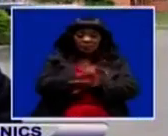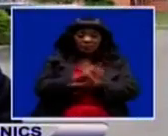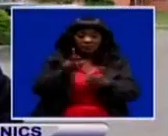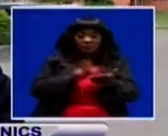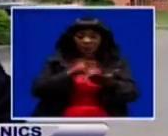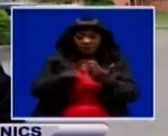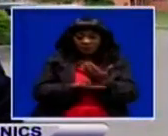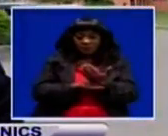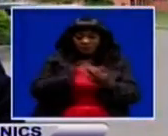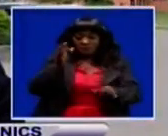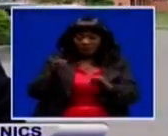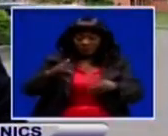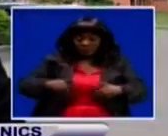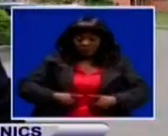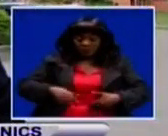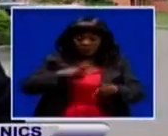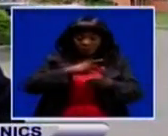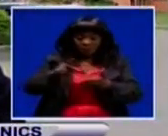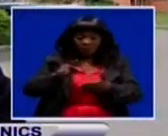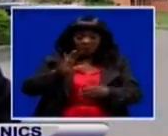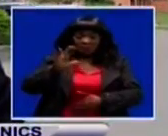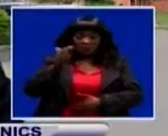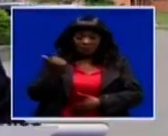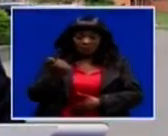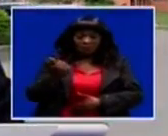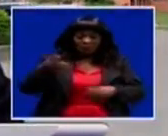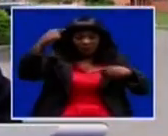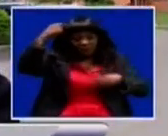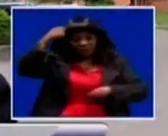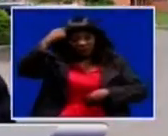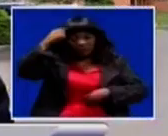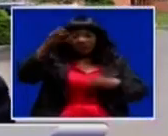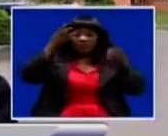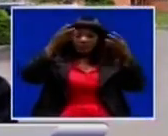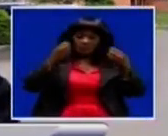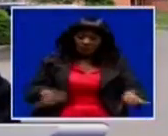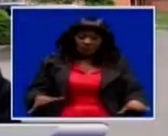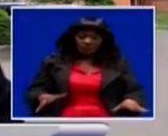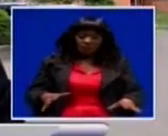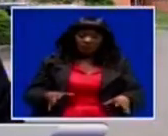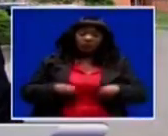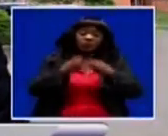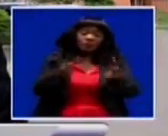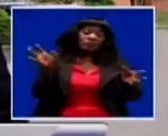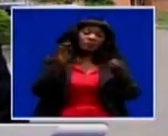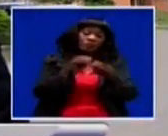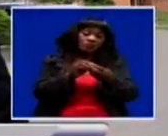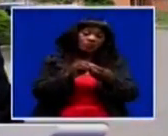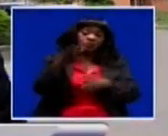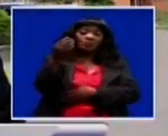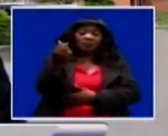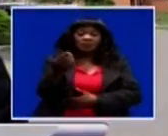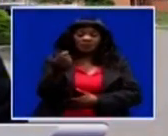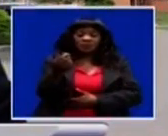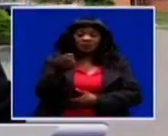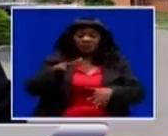back, it means that even the government will lose some confidence in bringing forward more and more empowerment that is required for